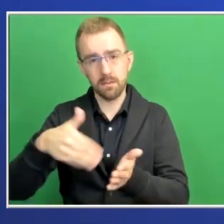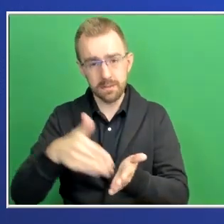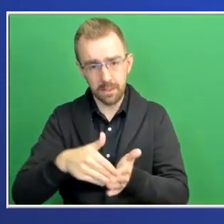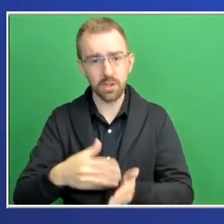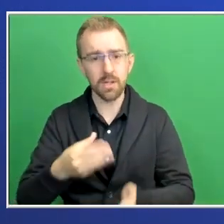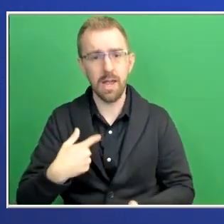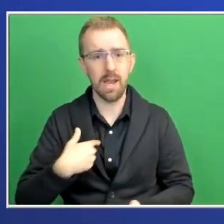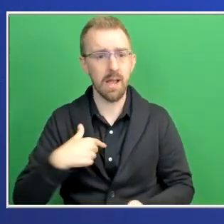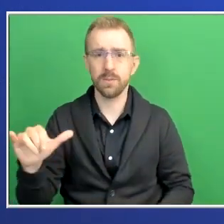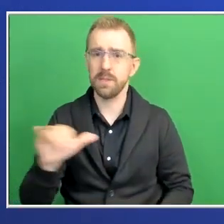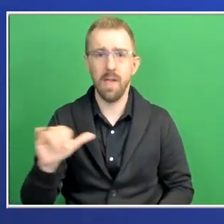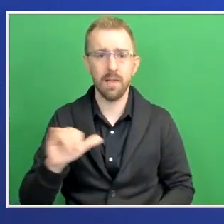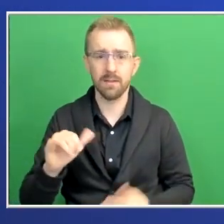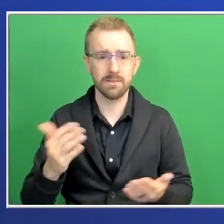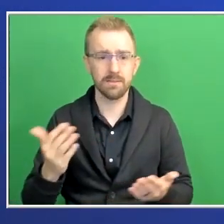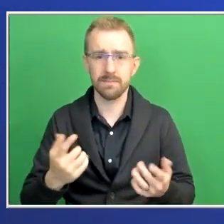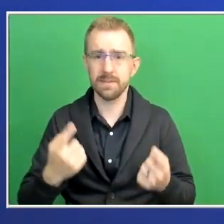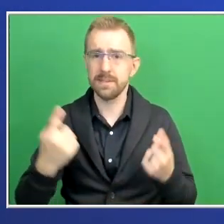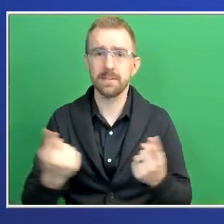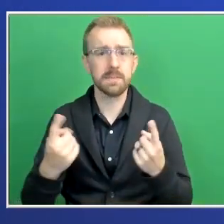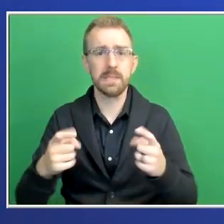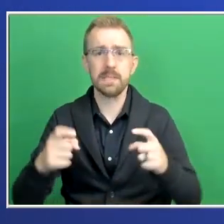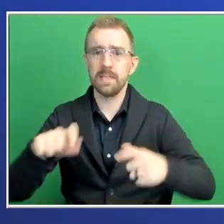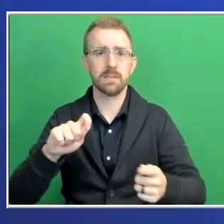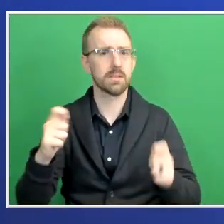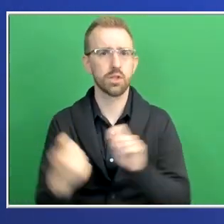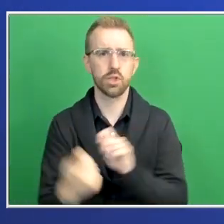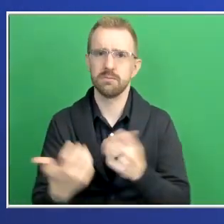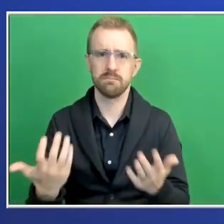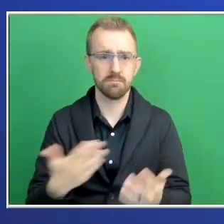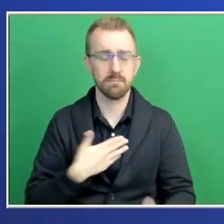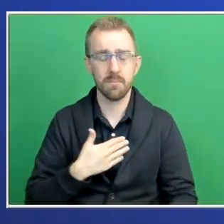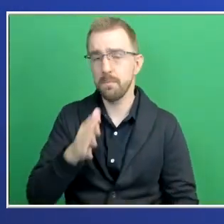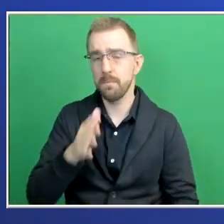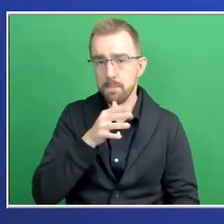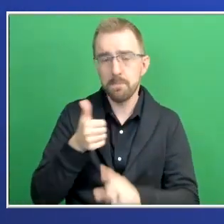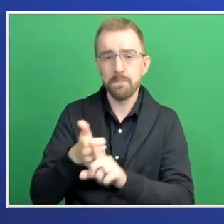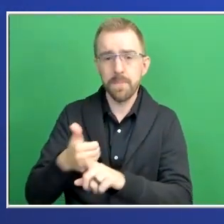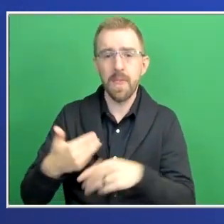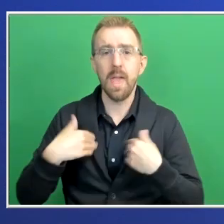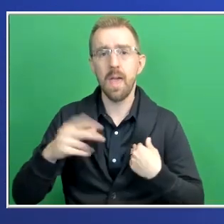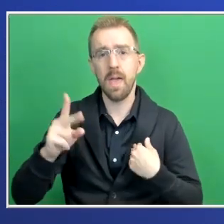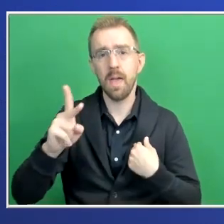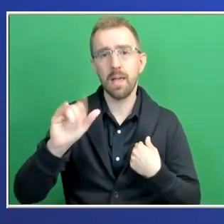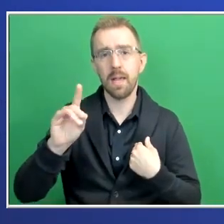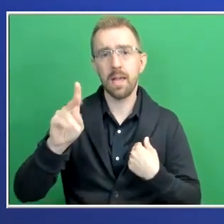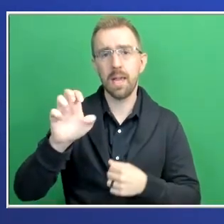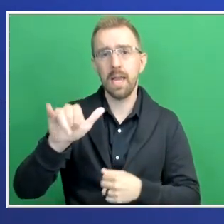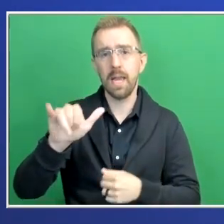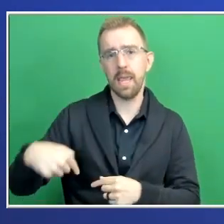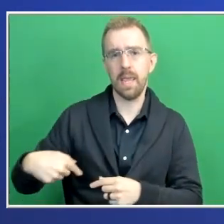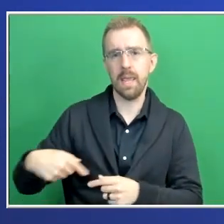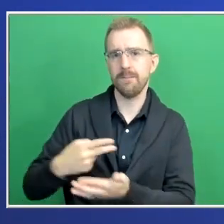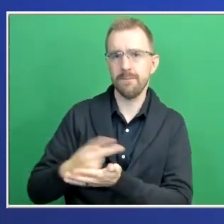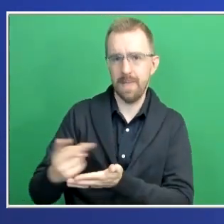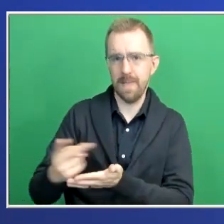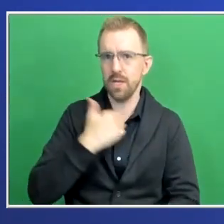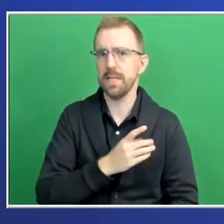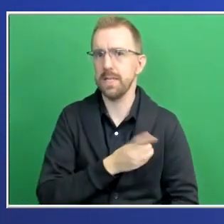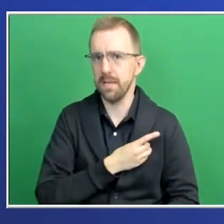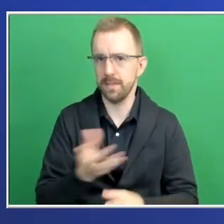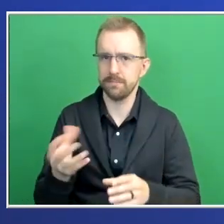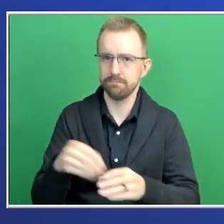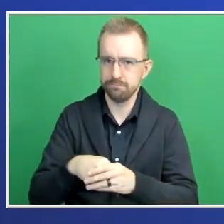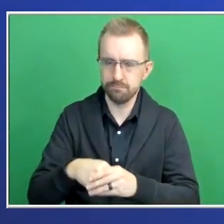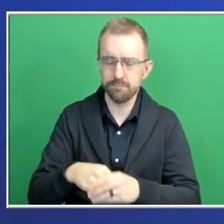like, something has to change. My mama had kidney failure. Mm-hmm. She had diabetes. And I took